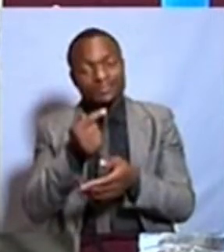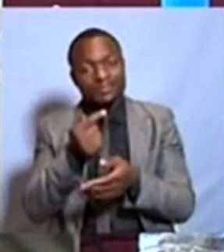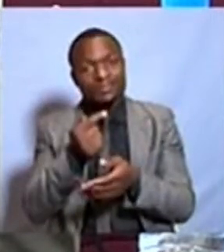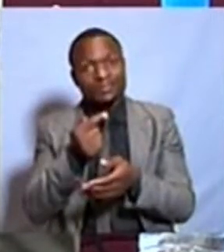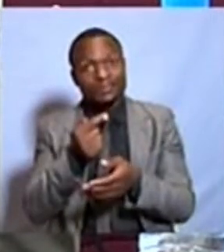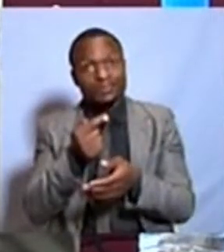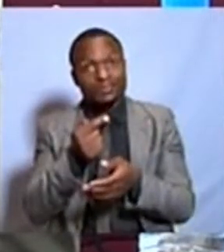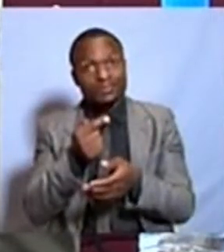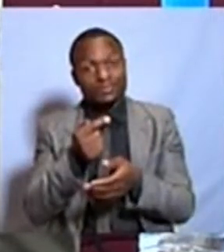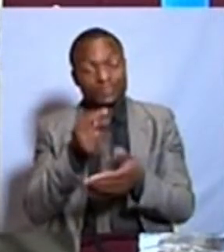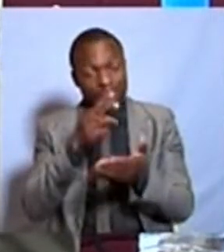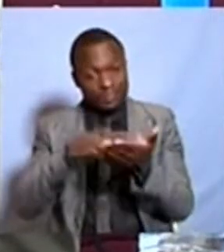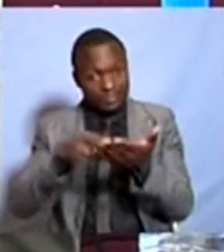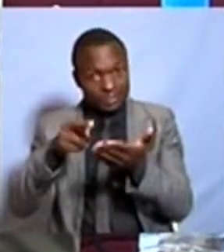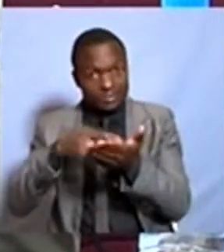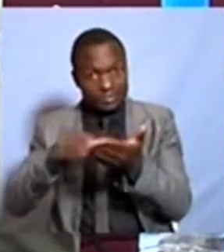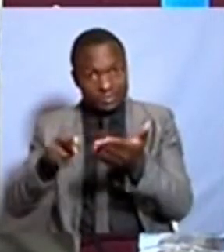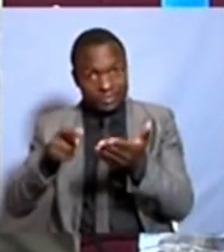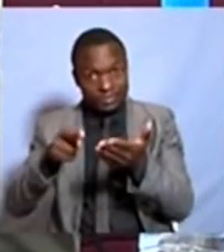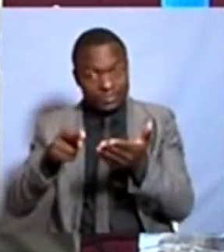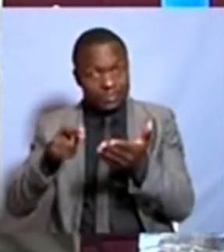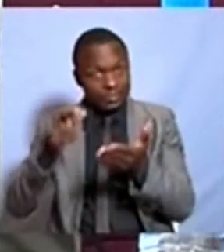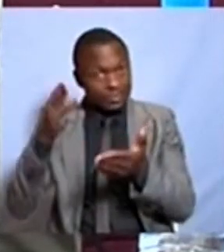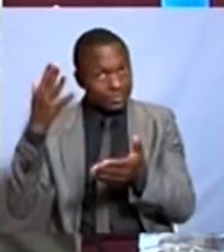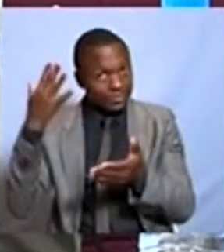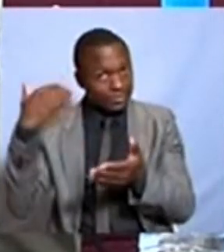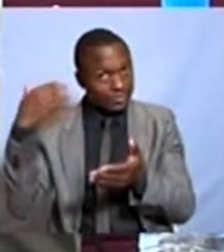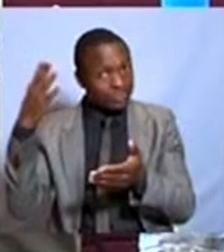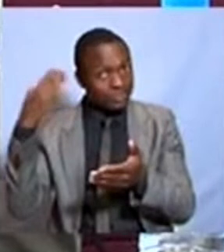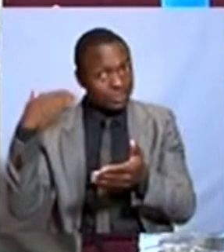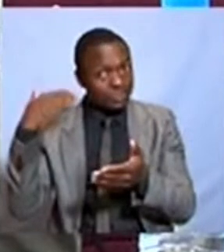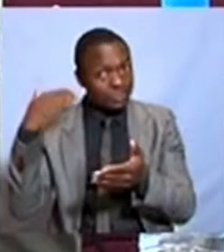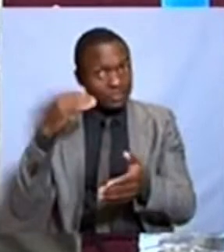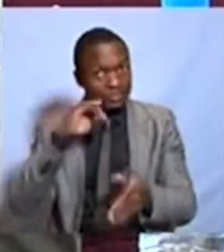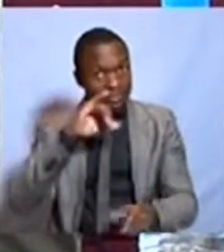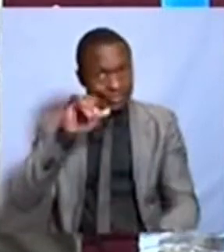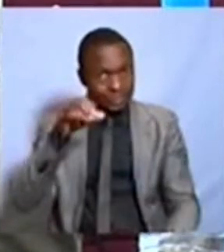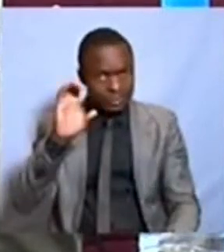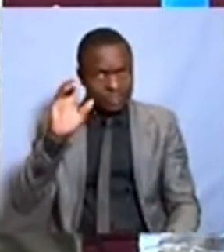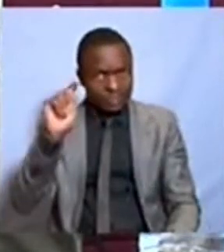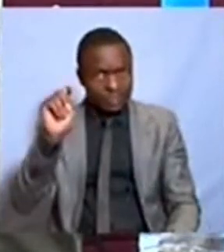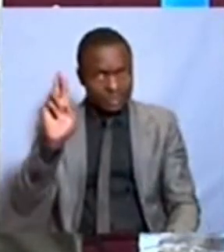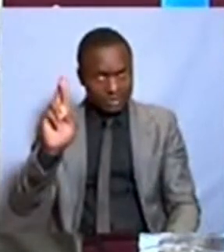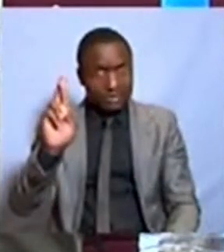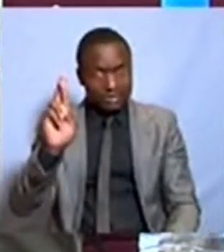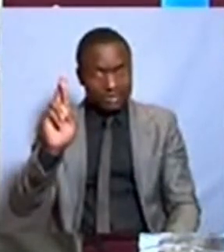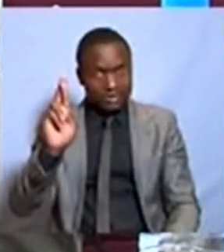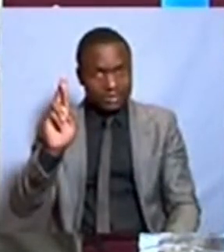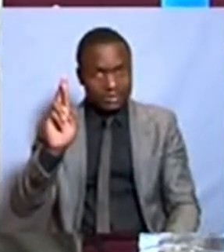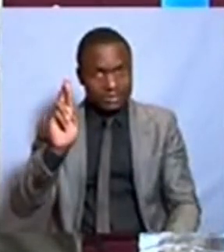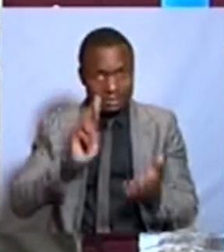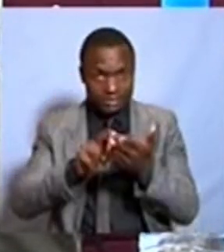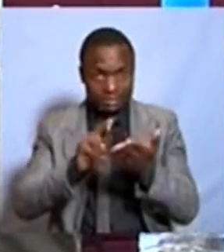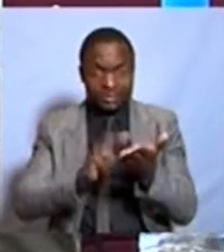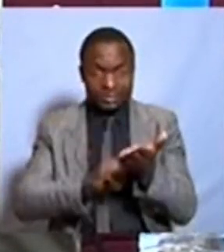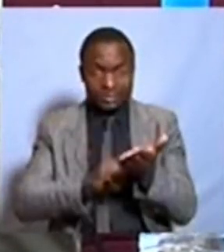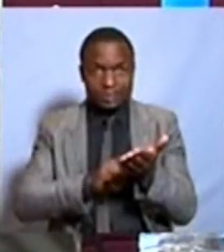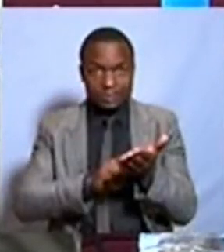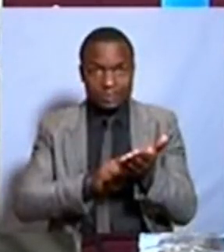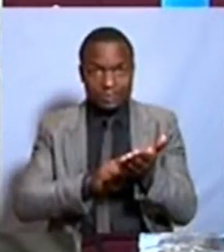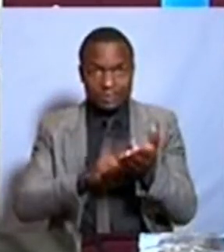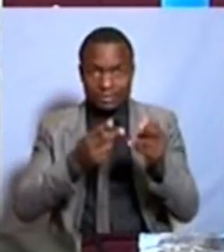I guess you are quoting the recent living conditions survey, which has attributed an increase in poverty